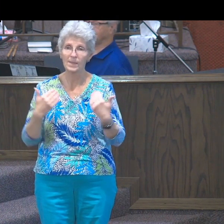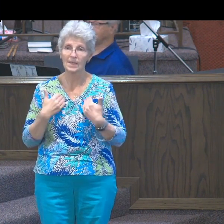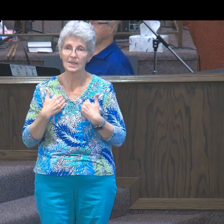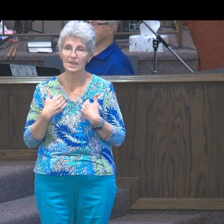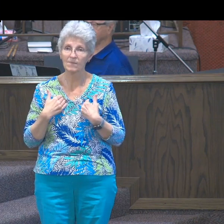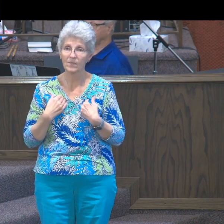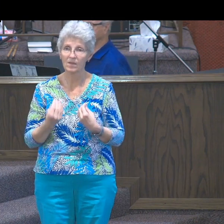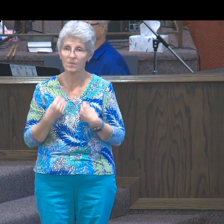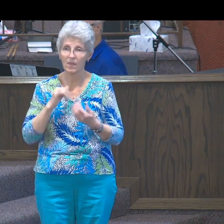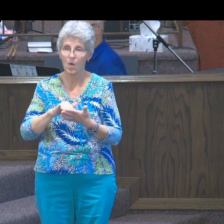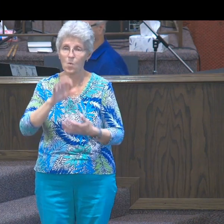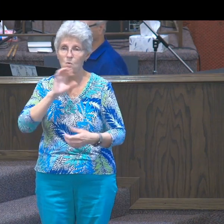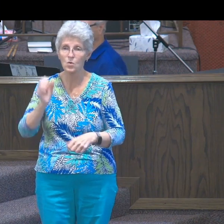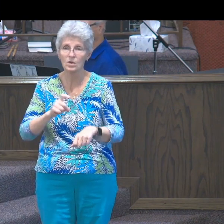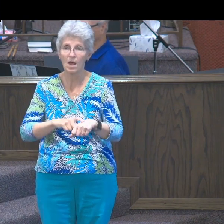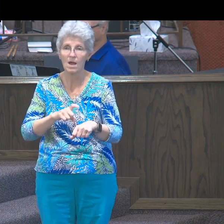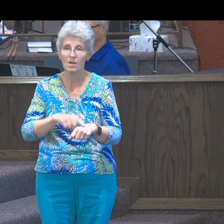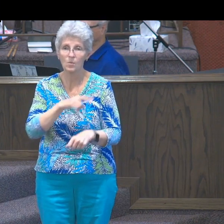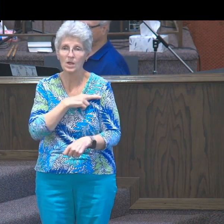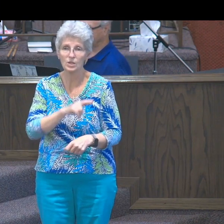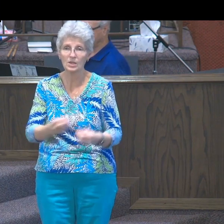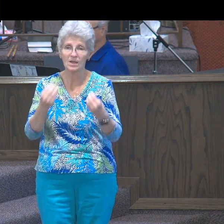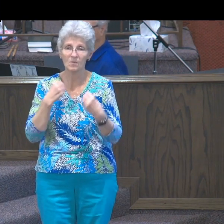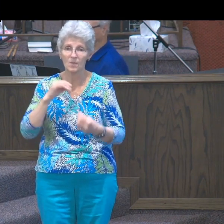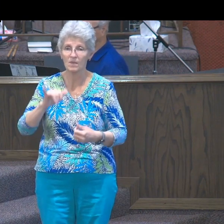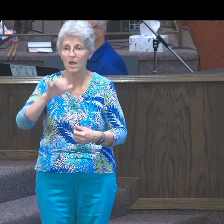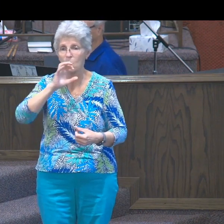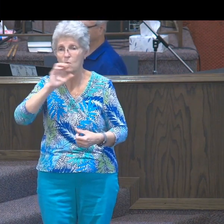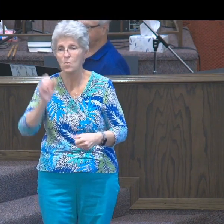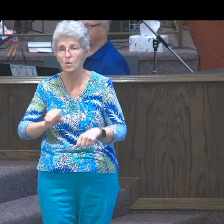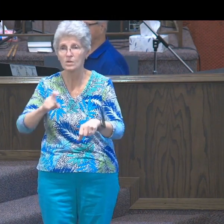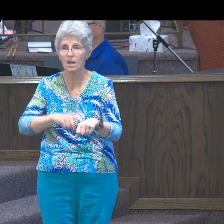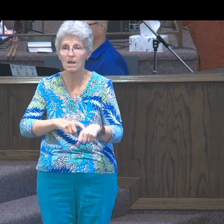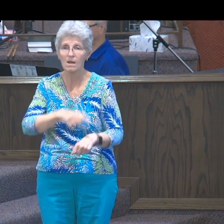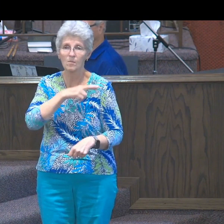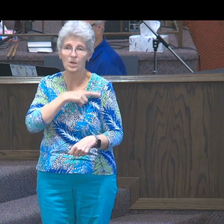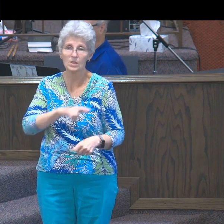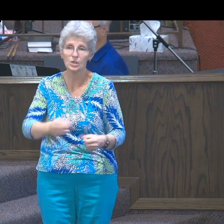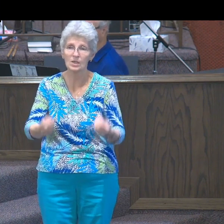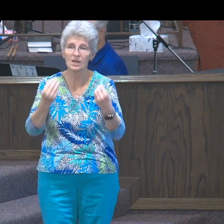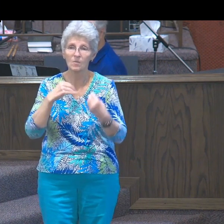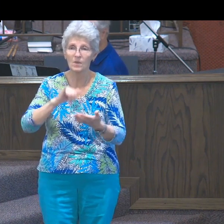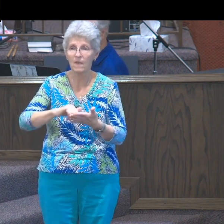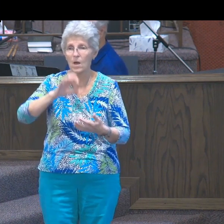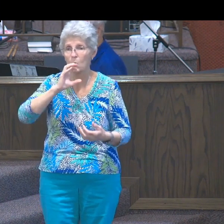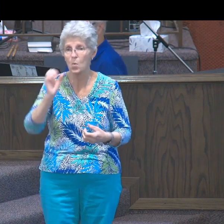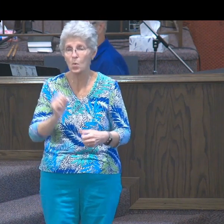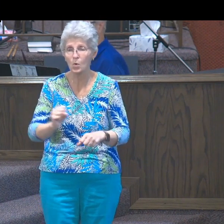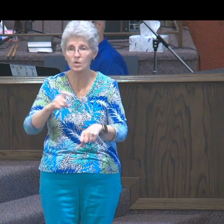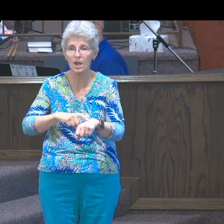me. Give me that old-time religion. Give me that old-time religion. Give me